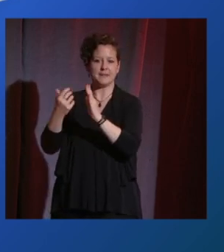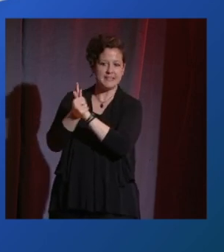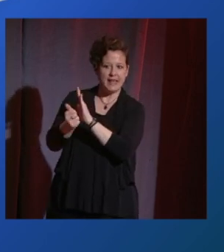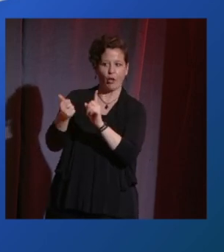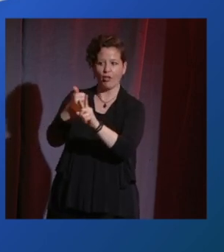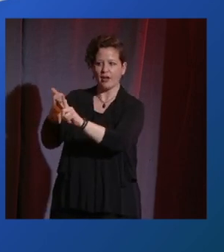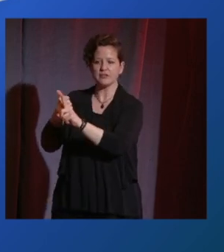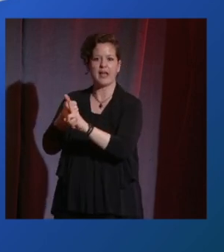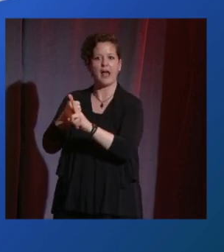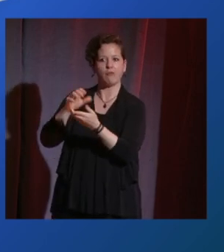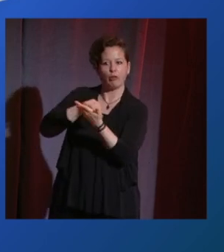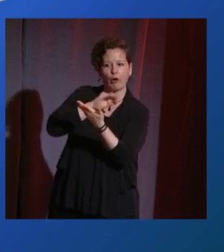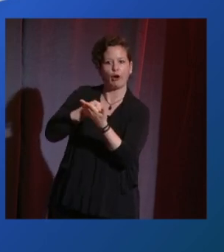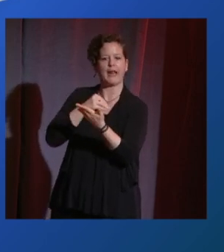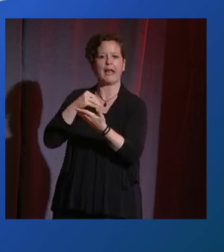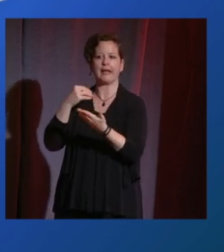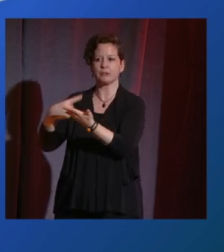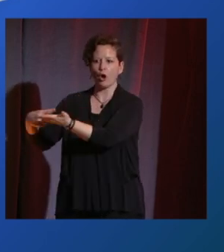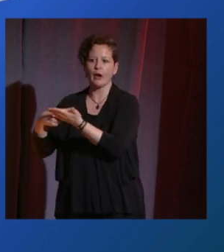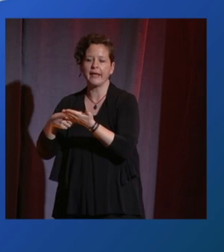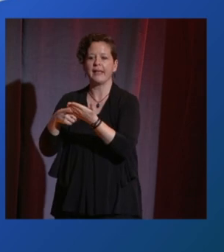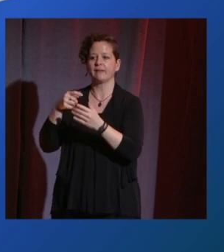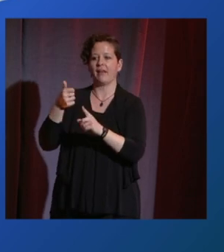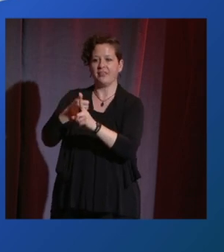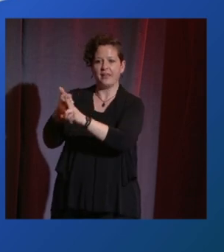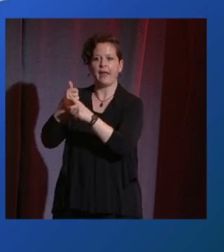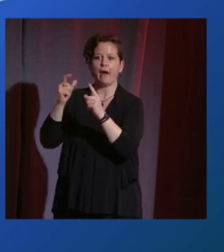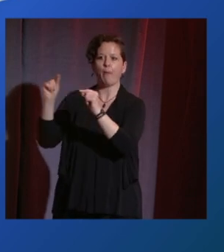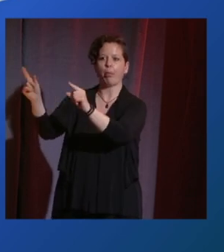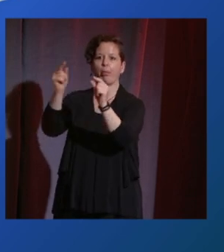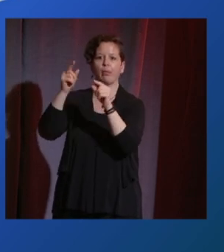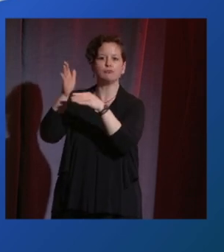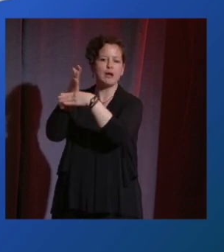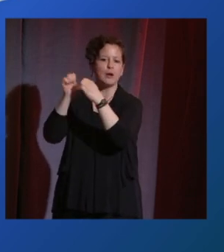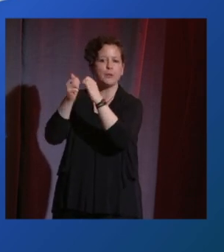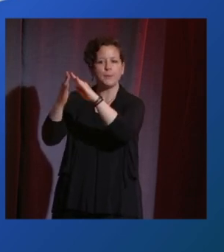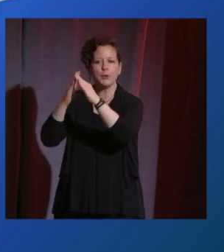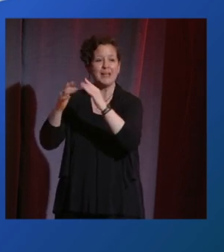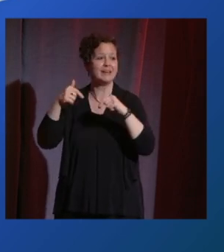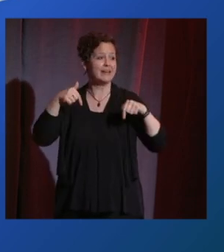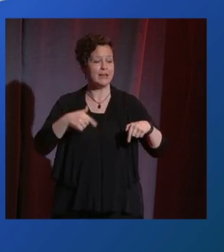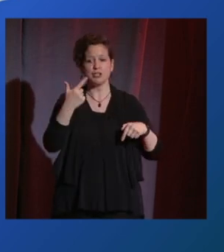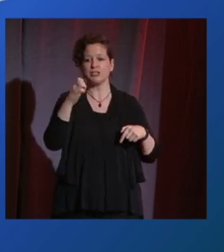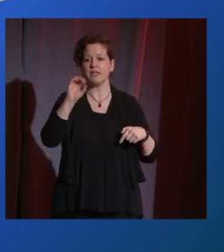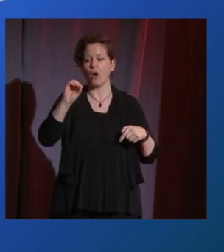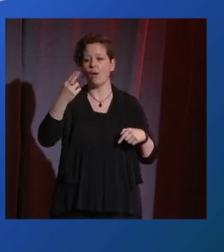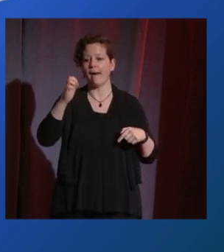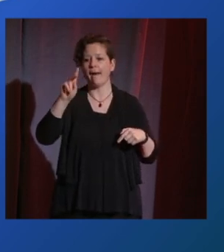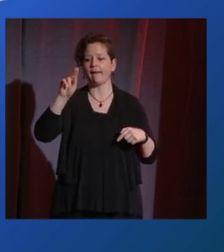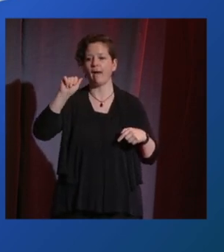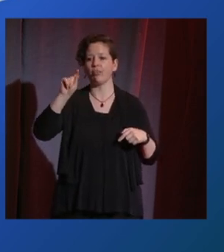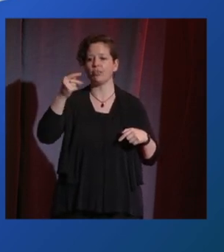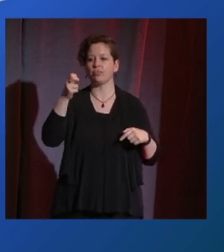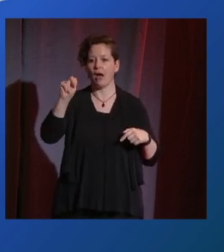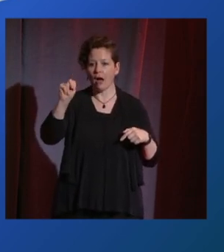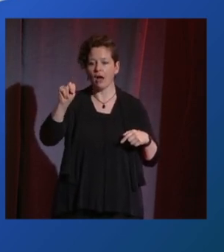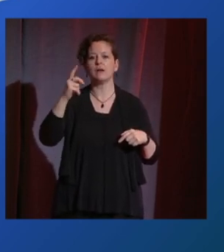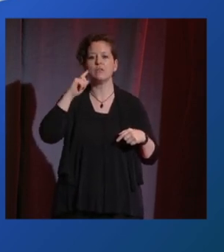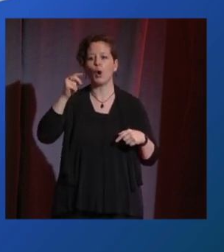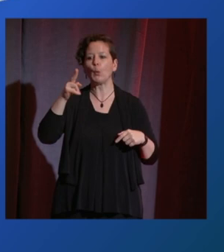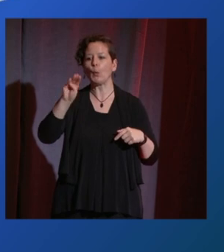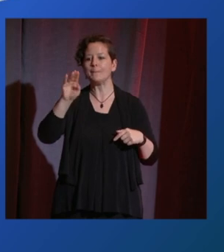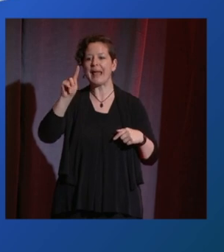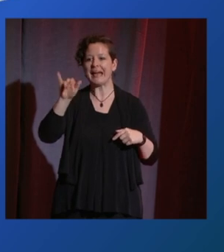talking about it they have a poster here today um from the geoh haathon for Humanity from down in um St Louis at